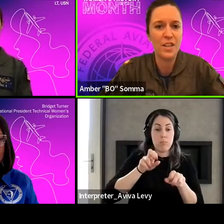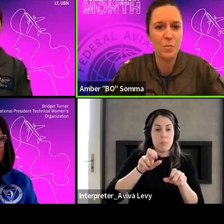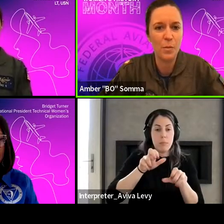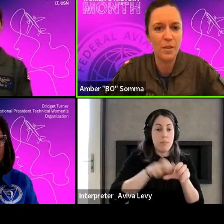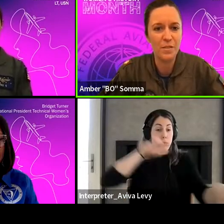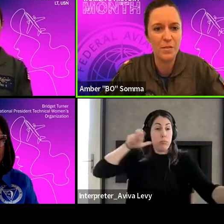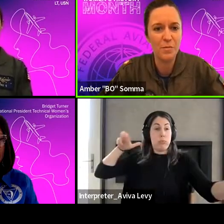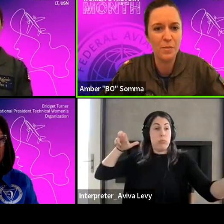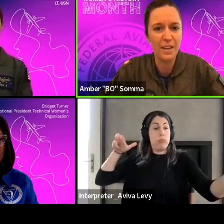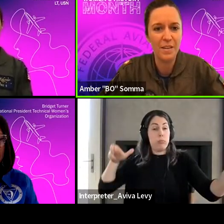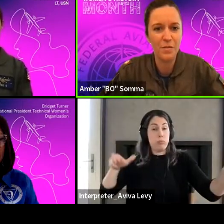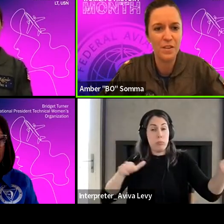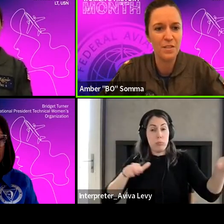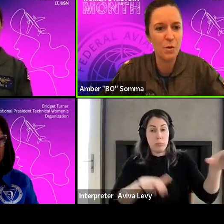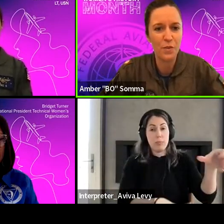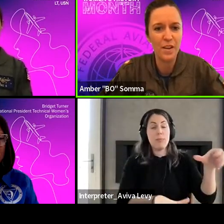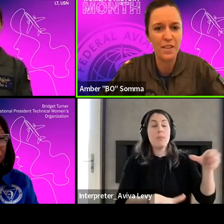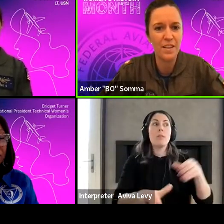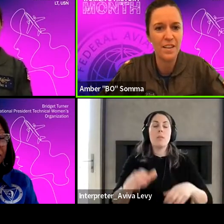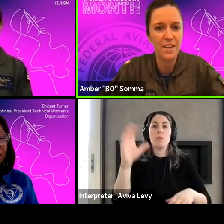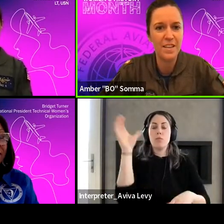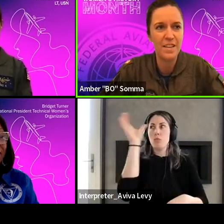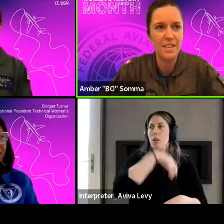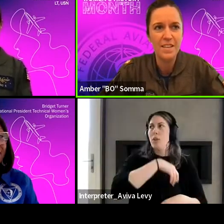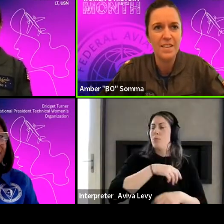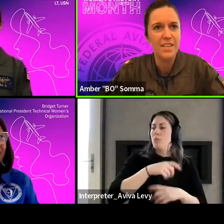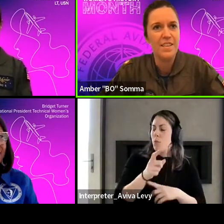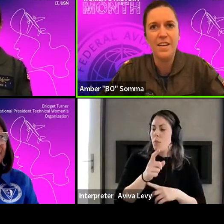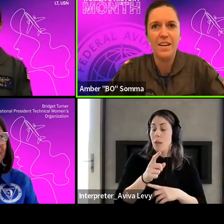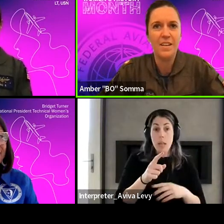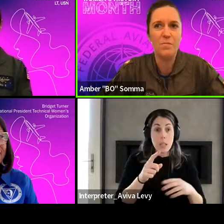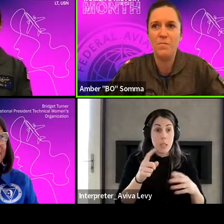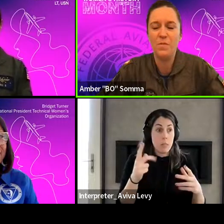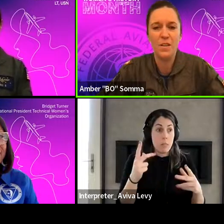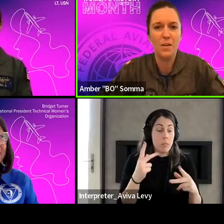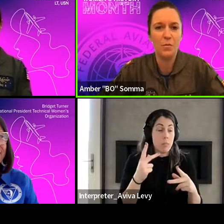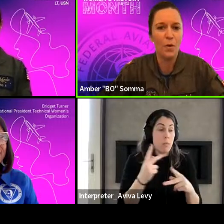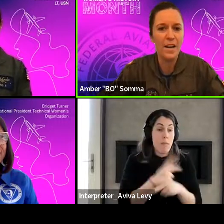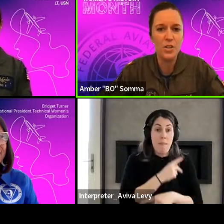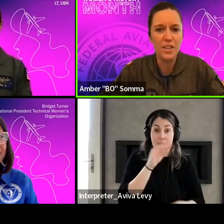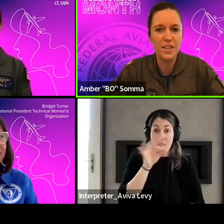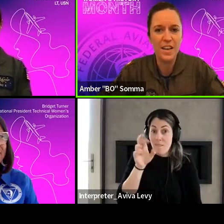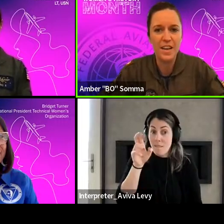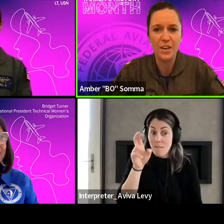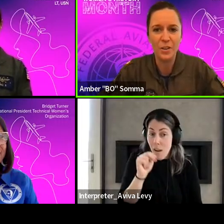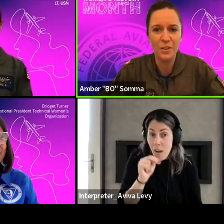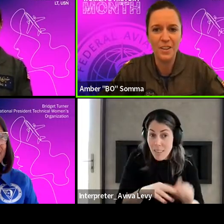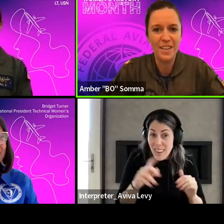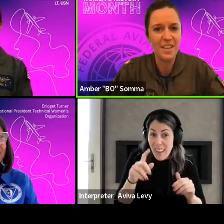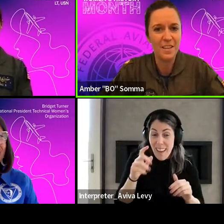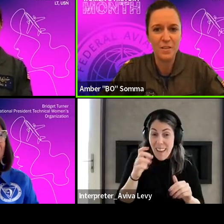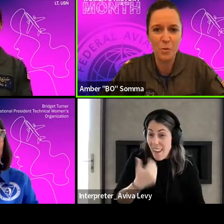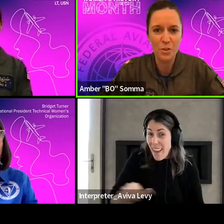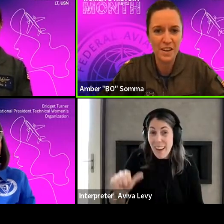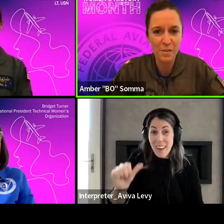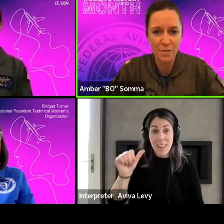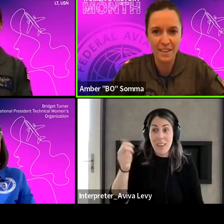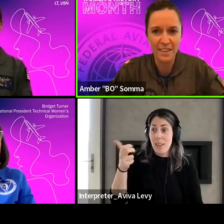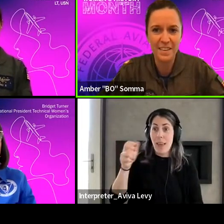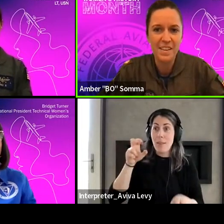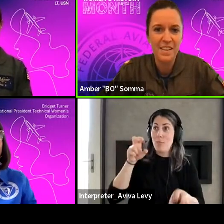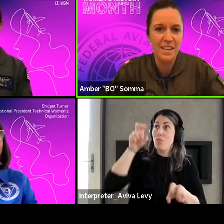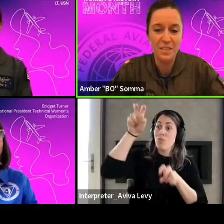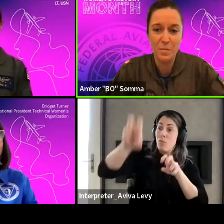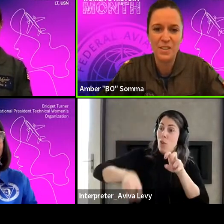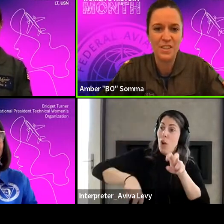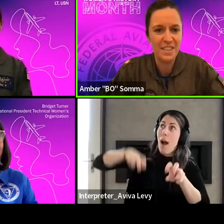don't know, strange moment of my life. And it's more fun than any, you know, ride you can take or anything. And it's more